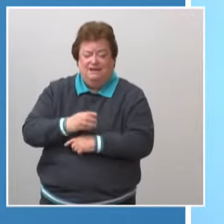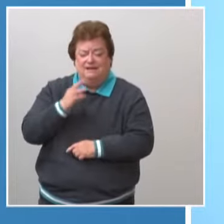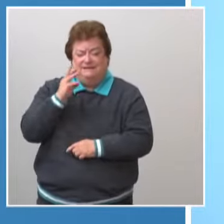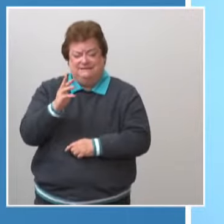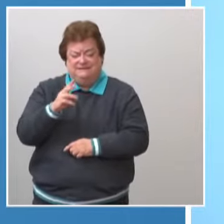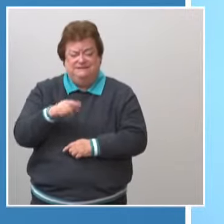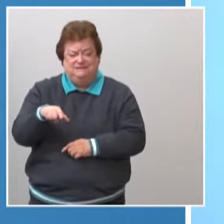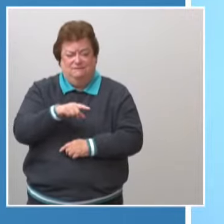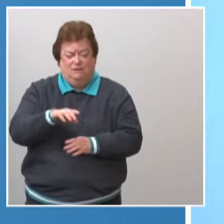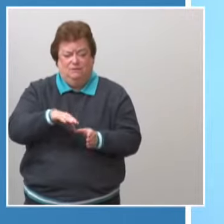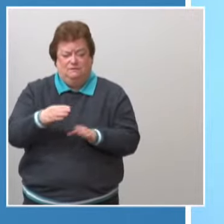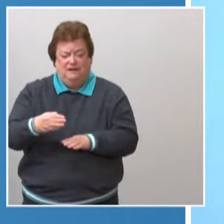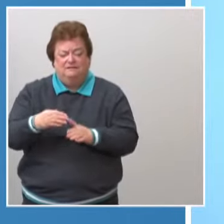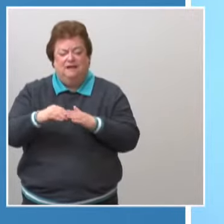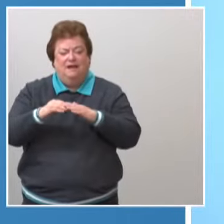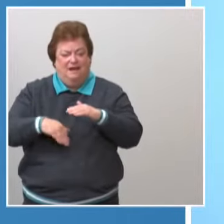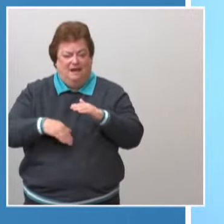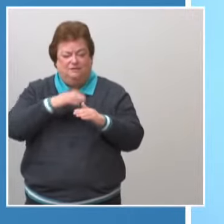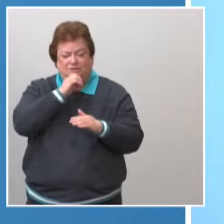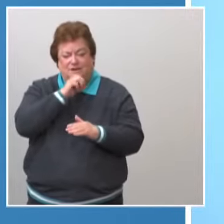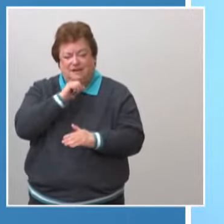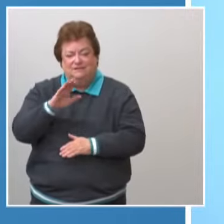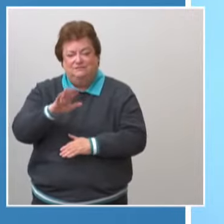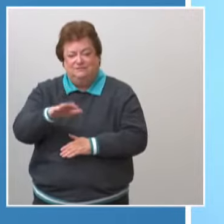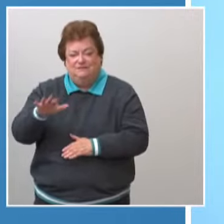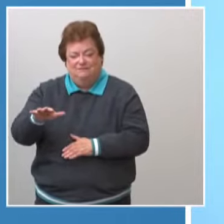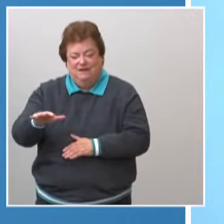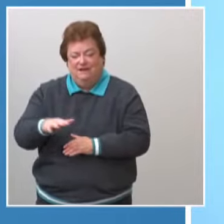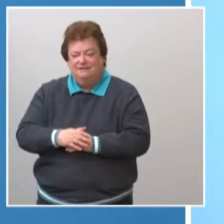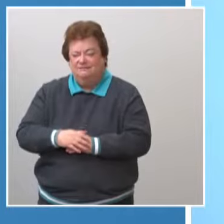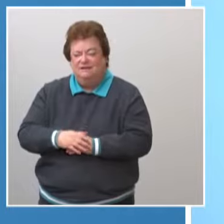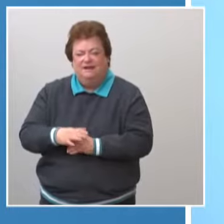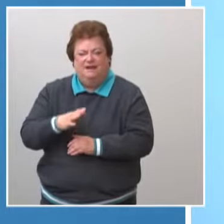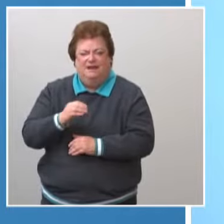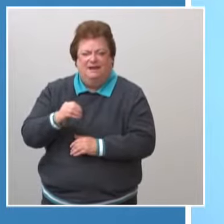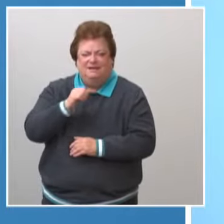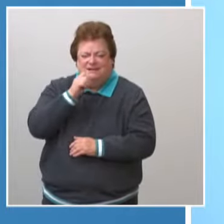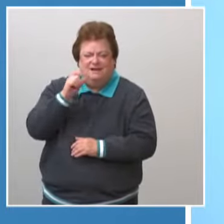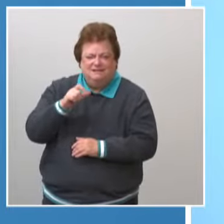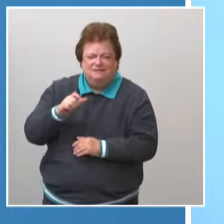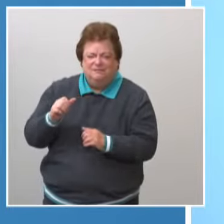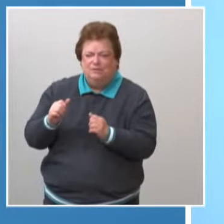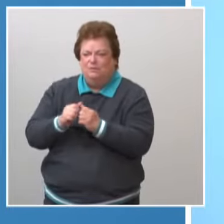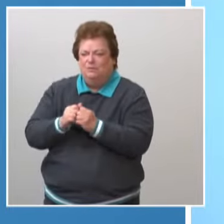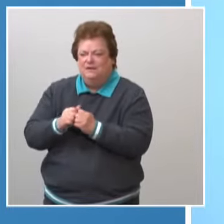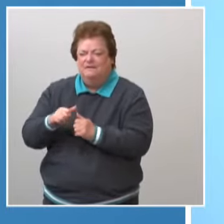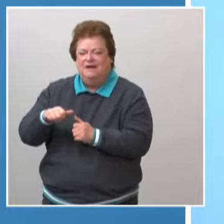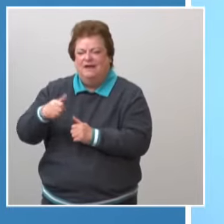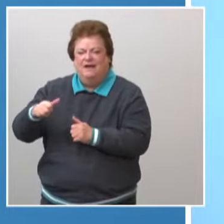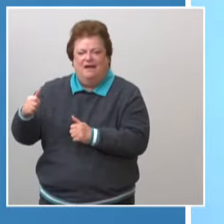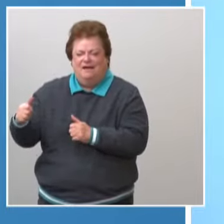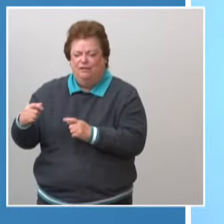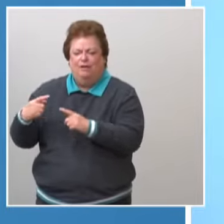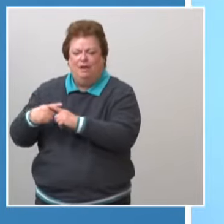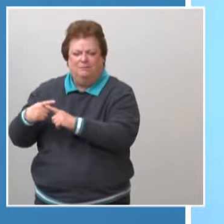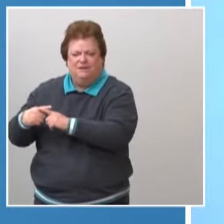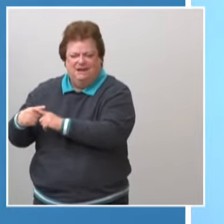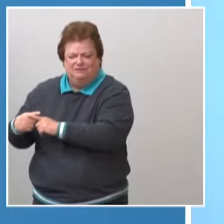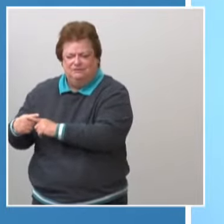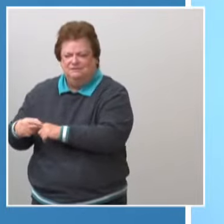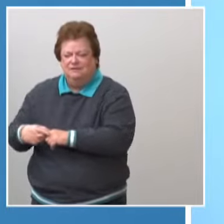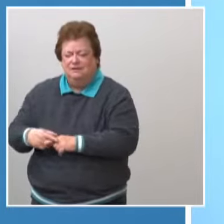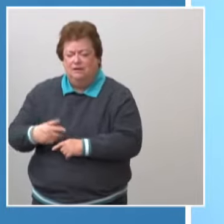those under 55 years of age, and not necessarily with comorbidities and other complication. And in